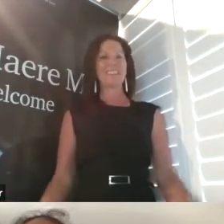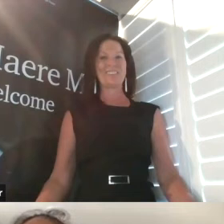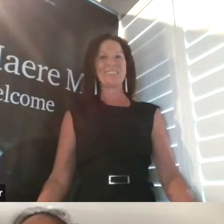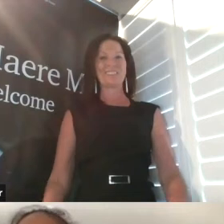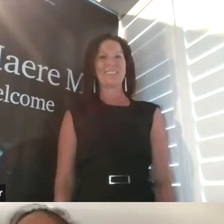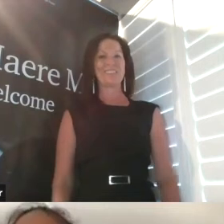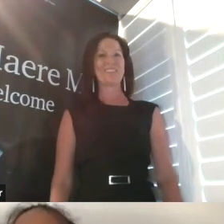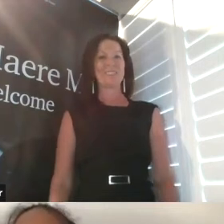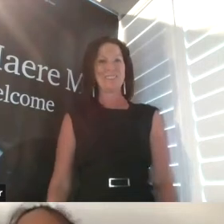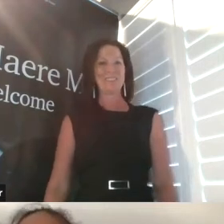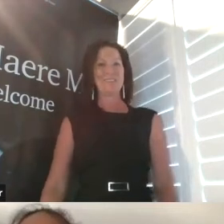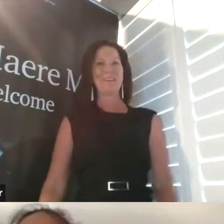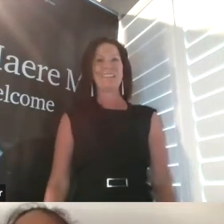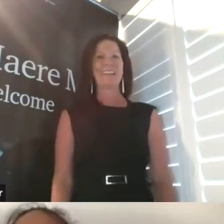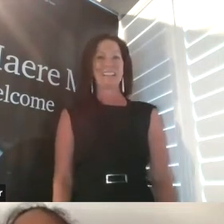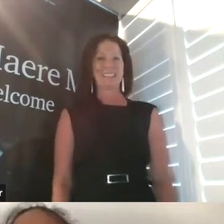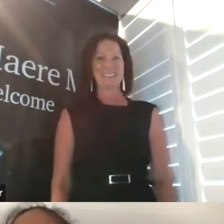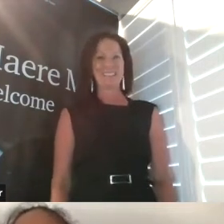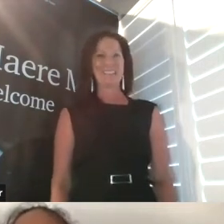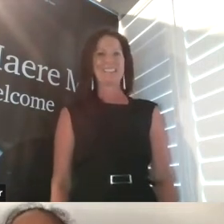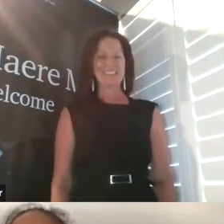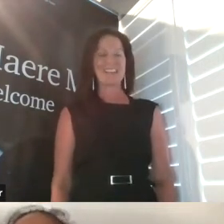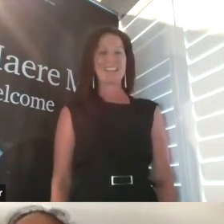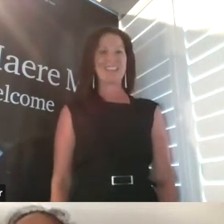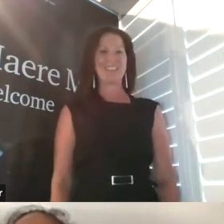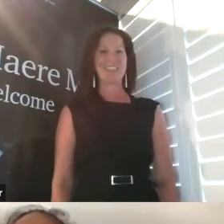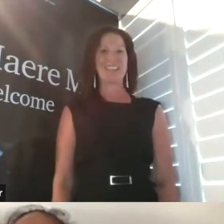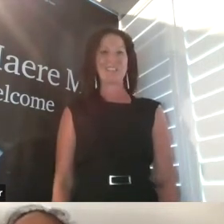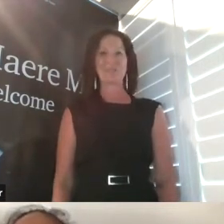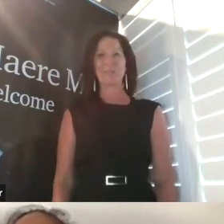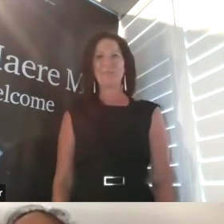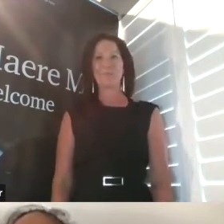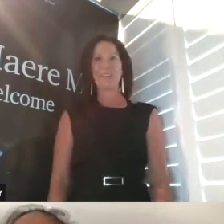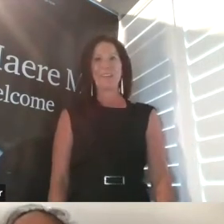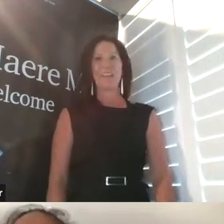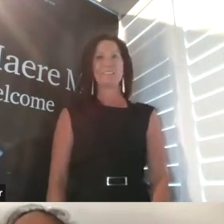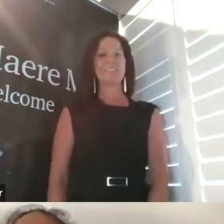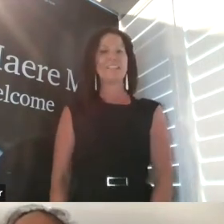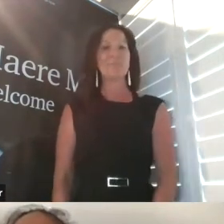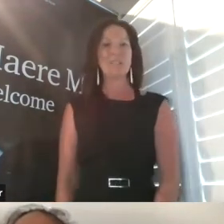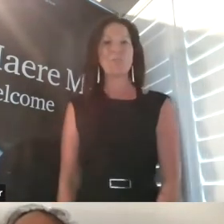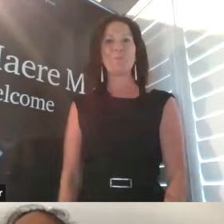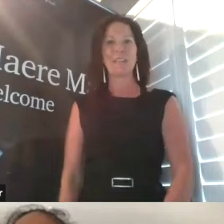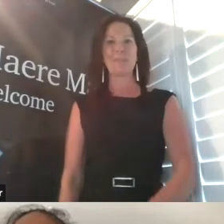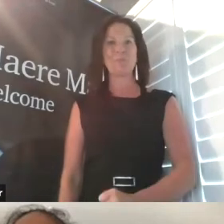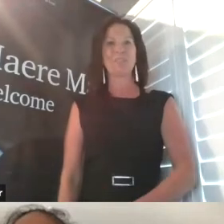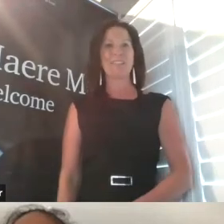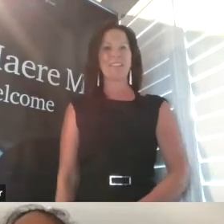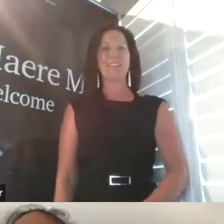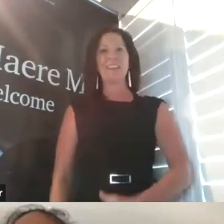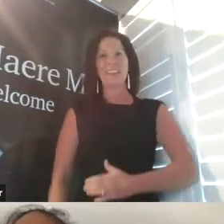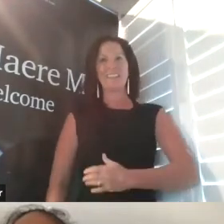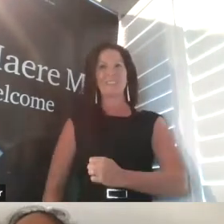Ki a koutou, kua hui hui mai nei. Tēnā koutou katoa. E te tiamana o